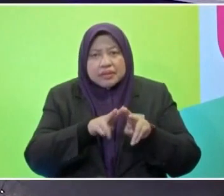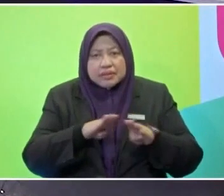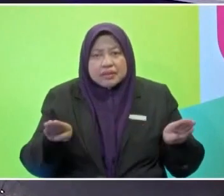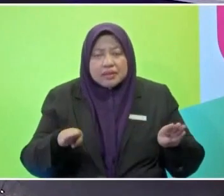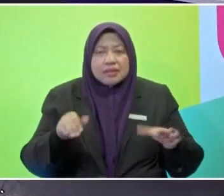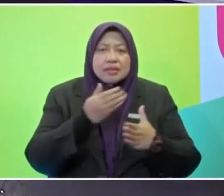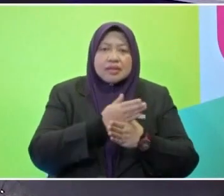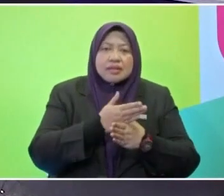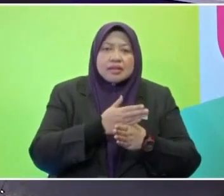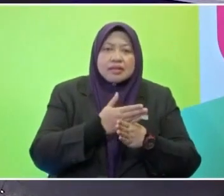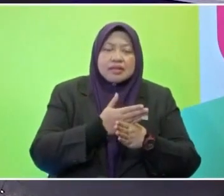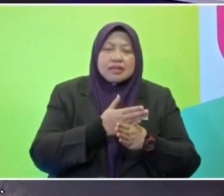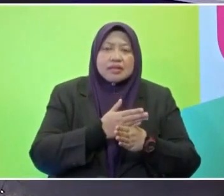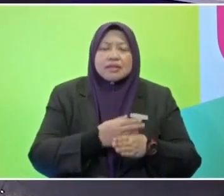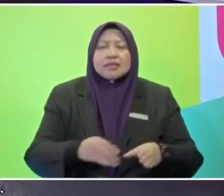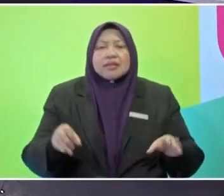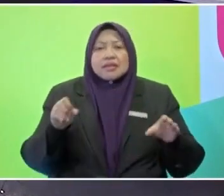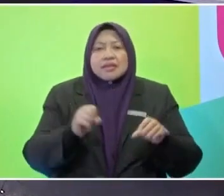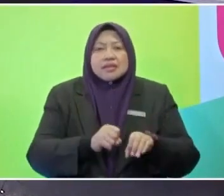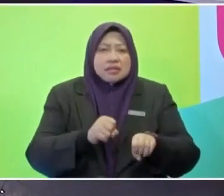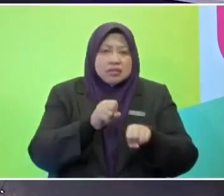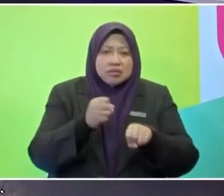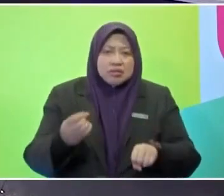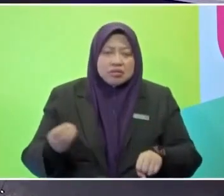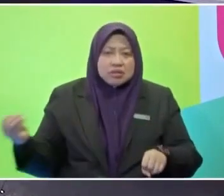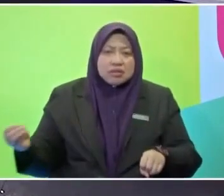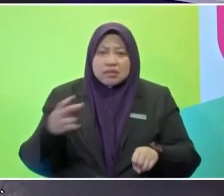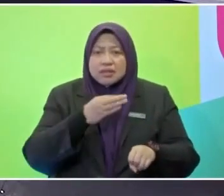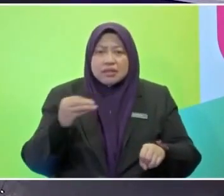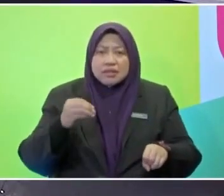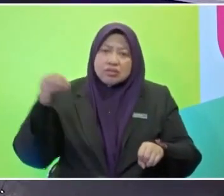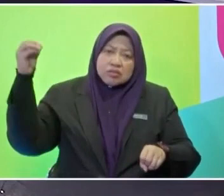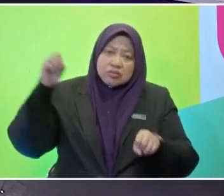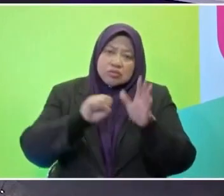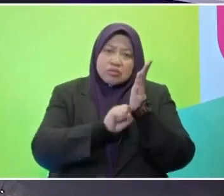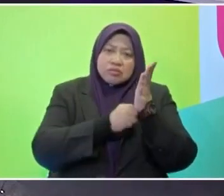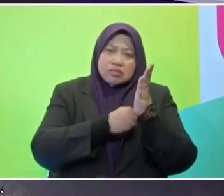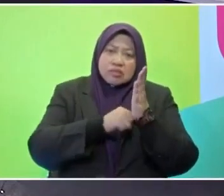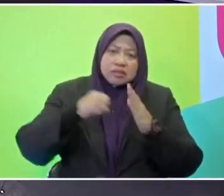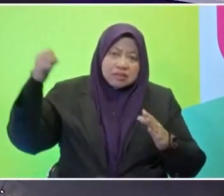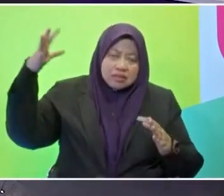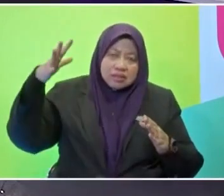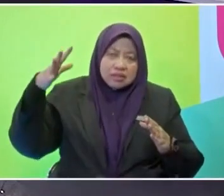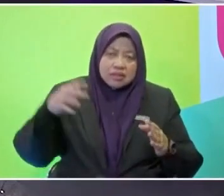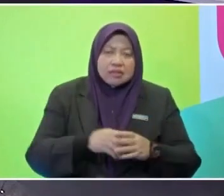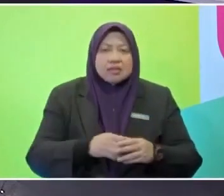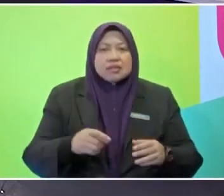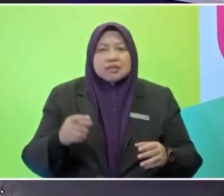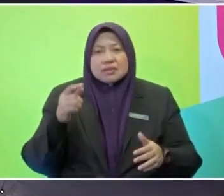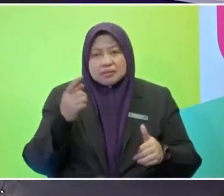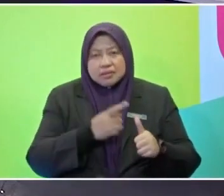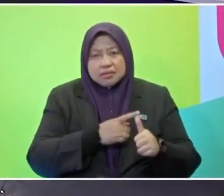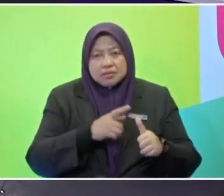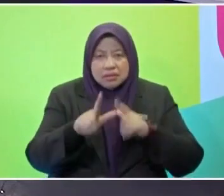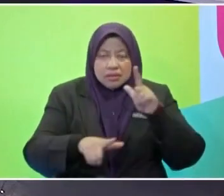affects the size of the shadow first. Okay, let's do this experiment. I can't wait. Mr. Quek, what's the first step? So the first step is